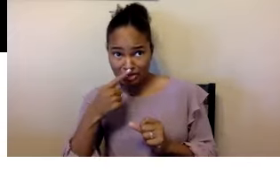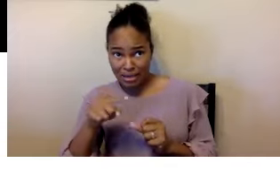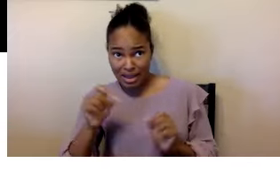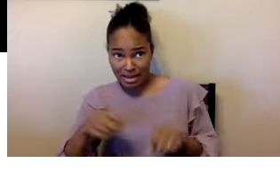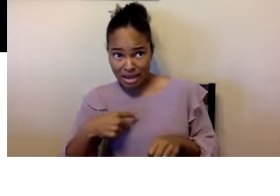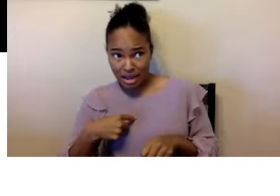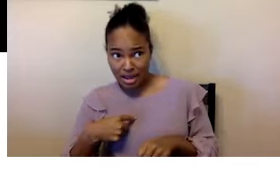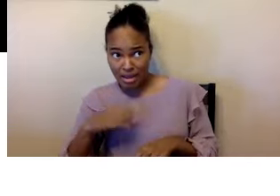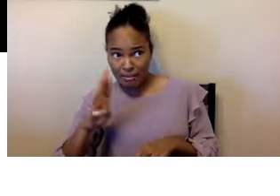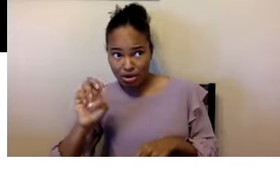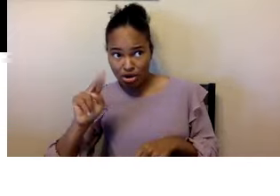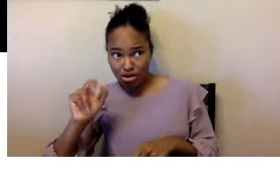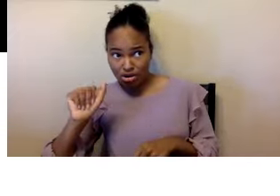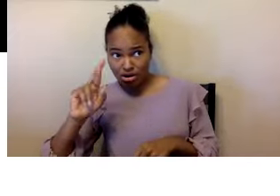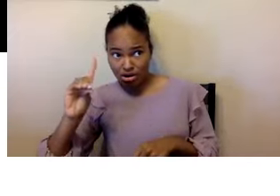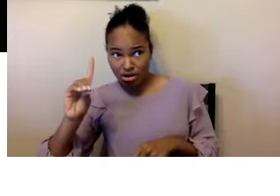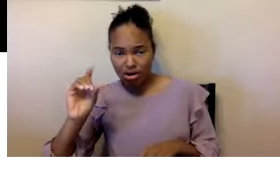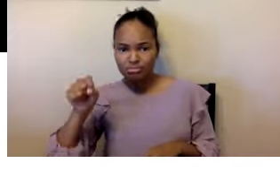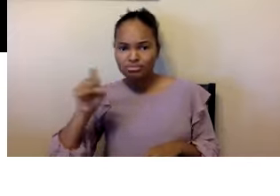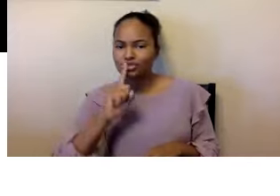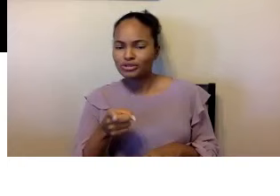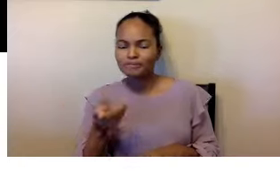Bernard. Sure. Yeah, If go you ahead, have an Bernard. actor